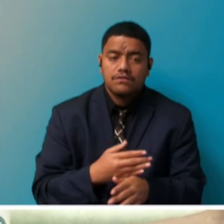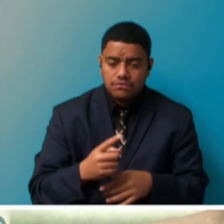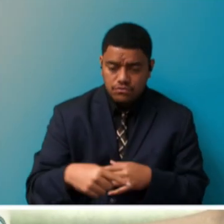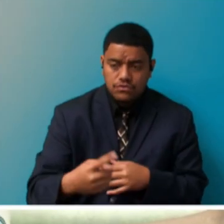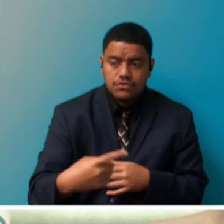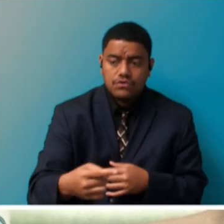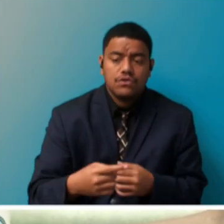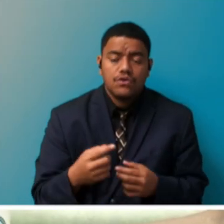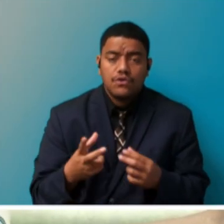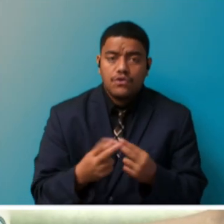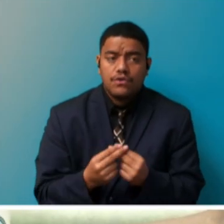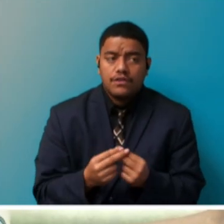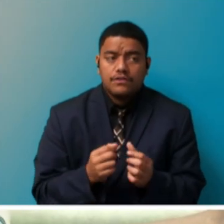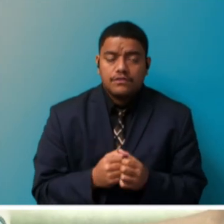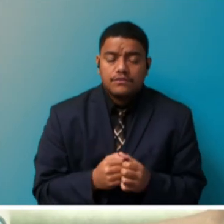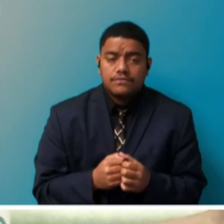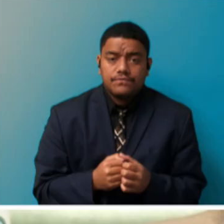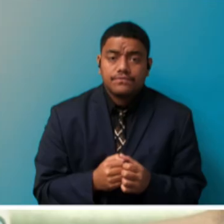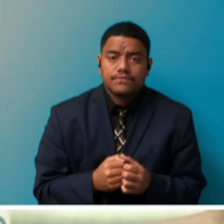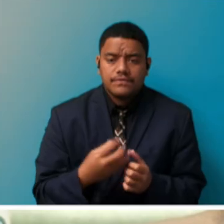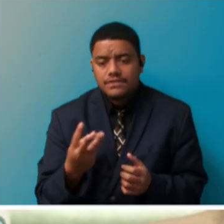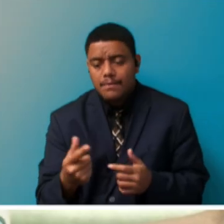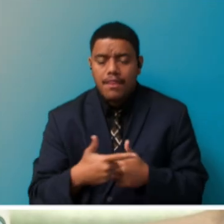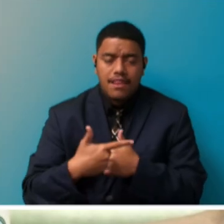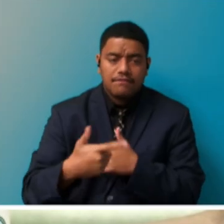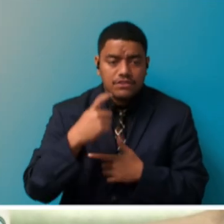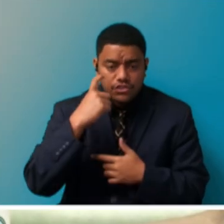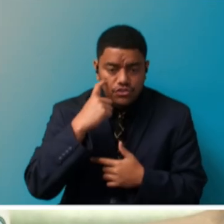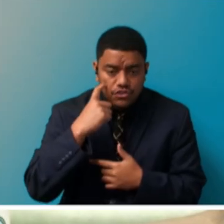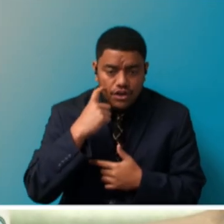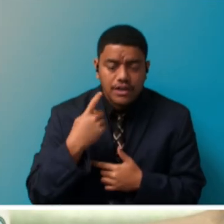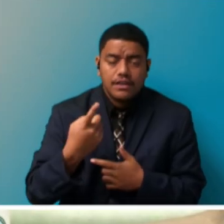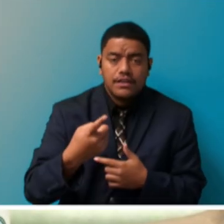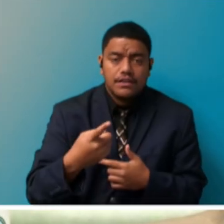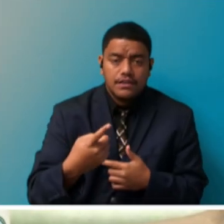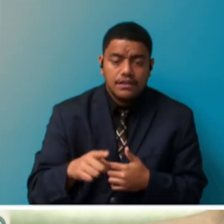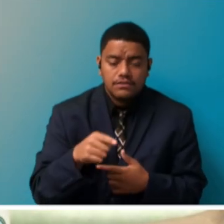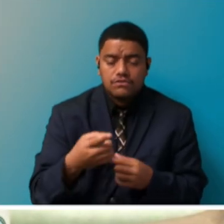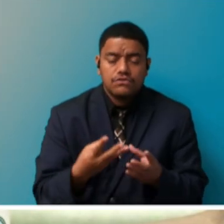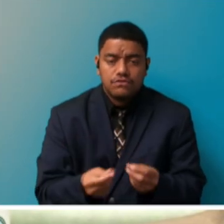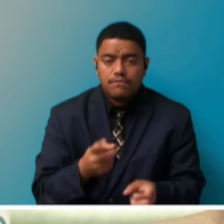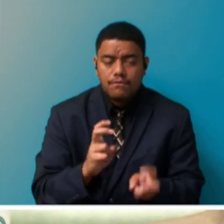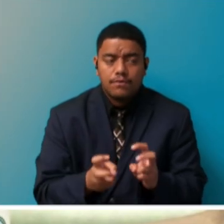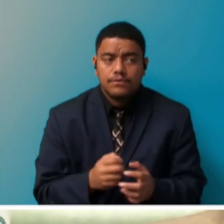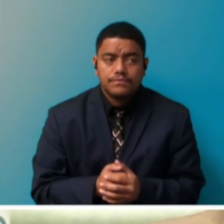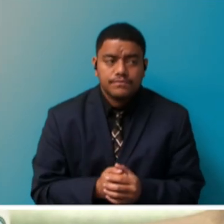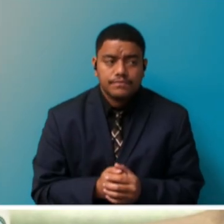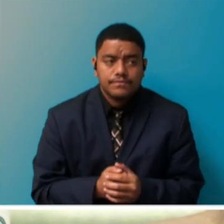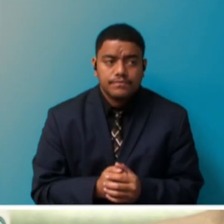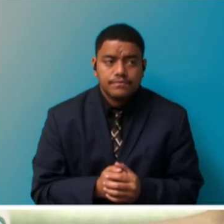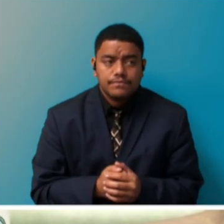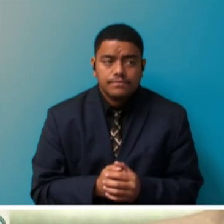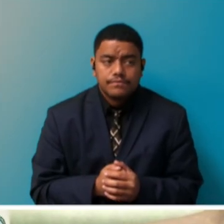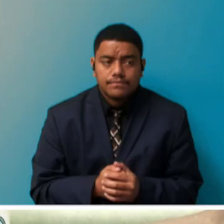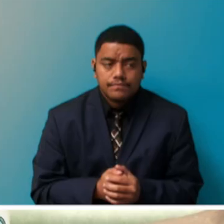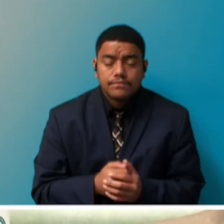currently to at several levels to try and get this going. One is